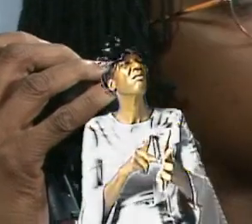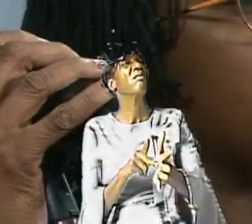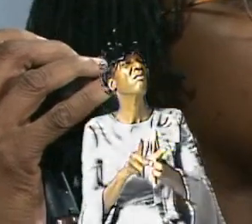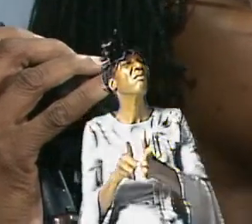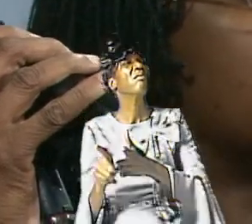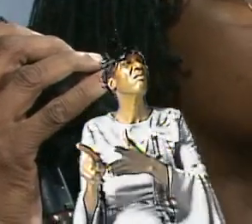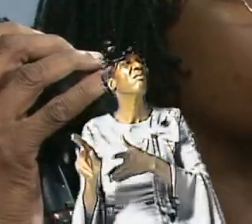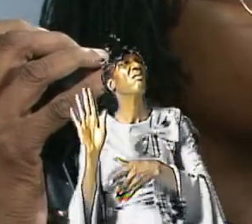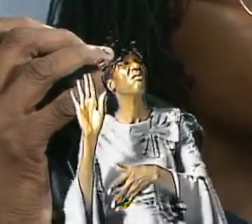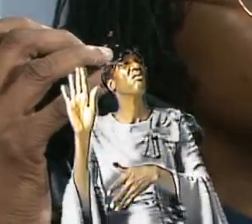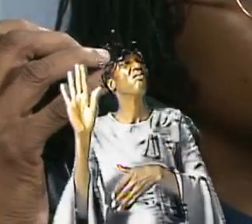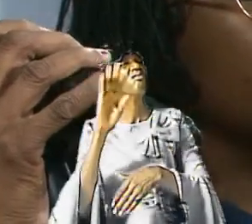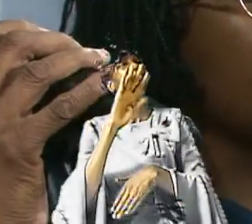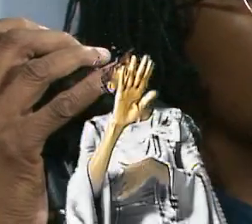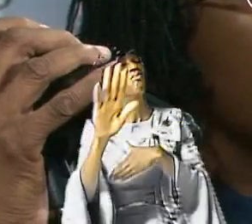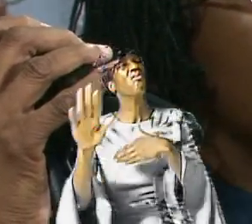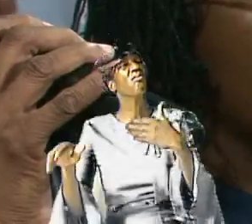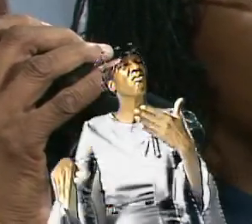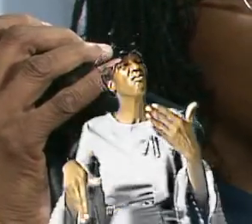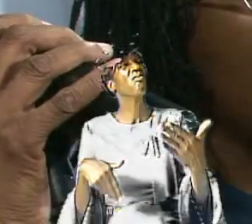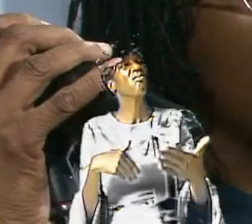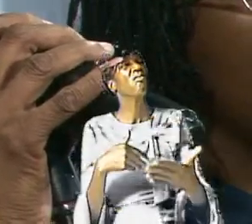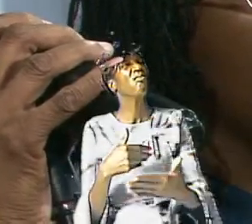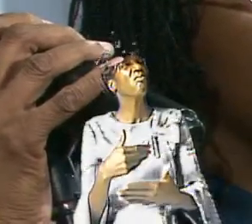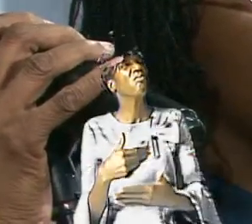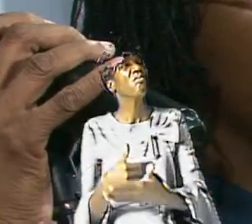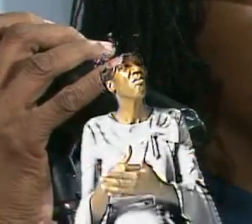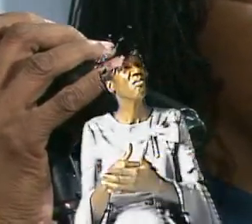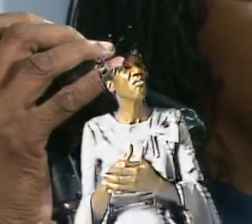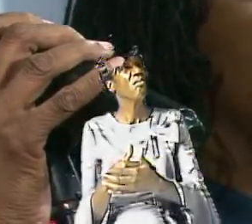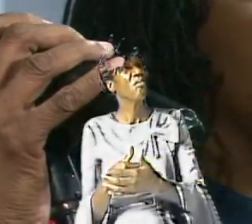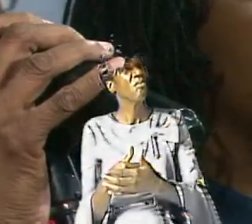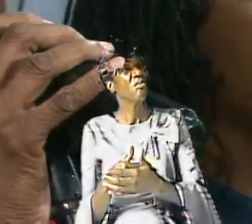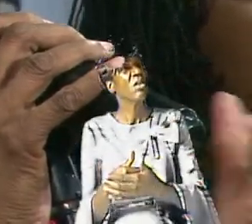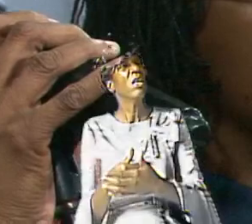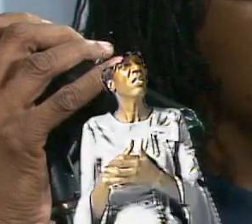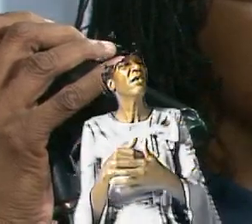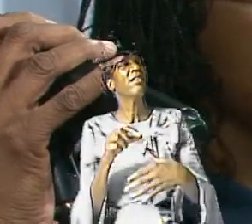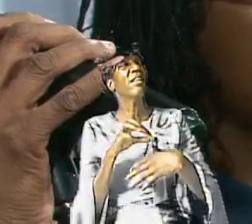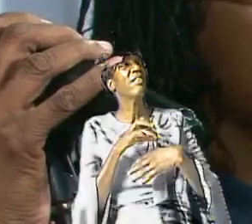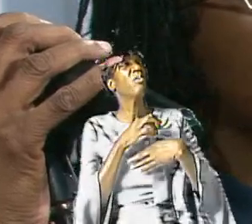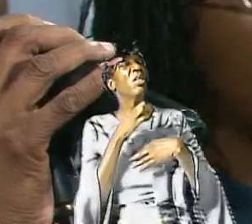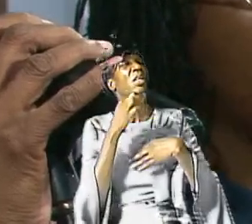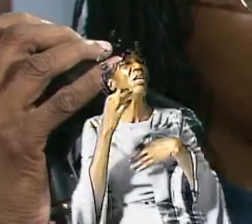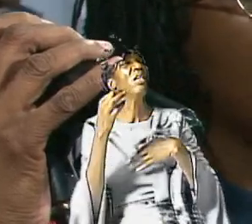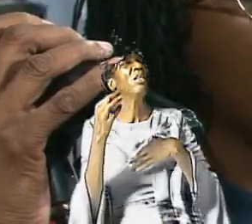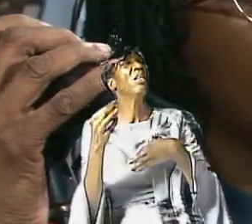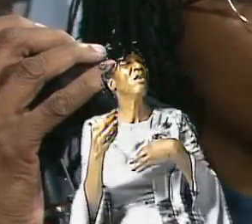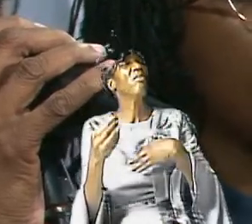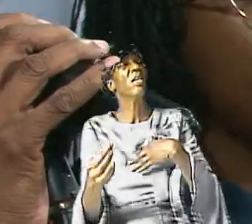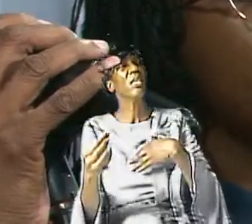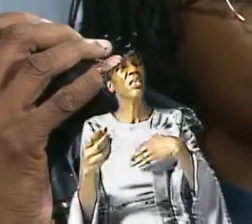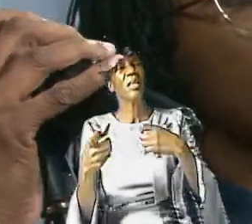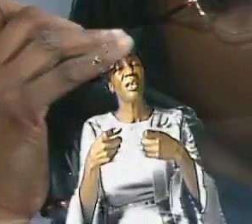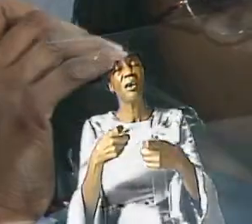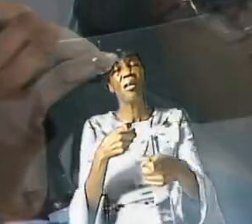Hallelujah. Or all your heart that the Spirit